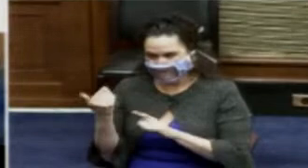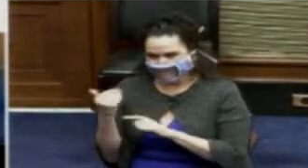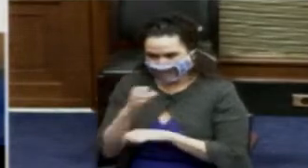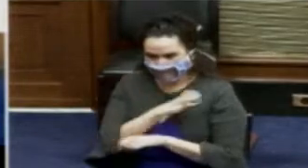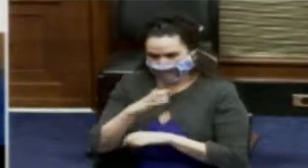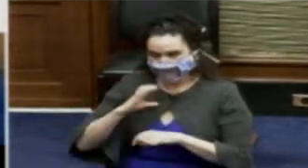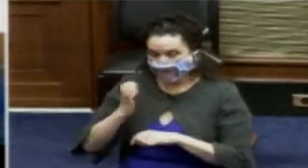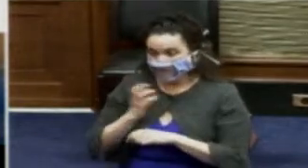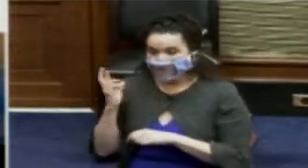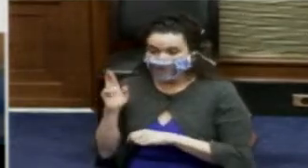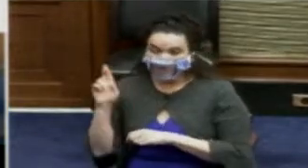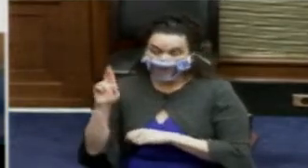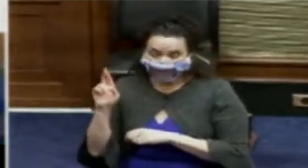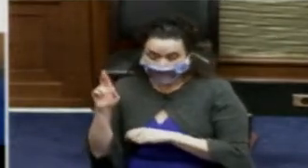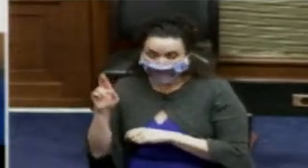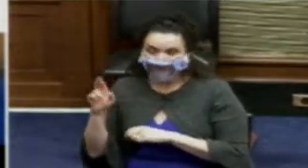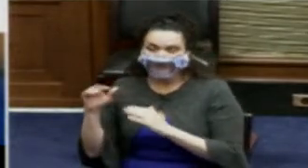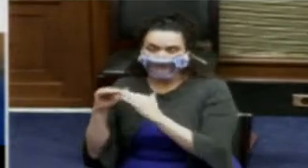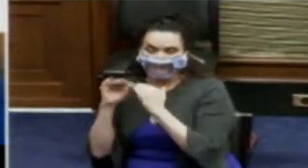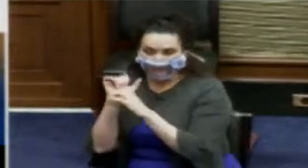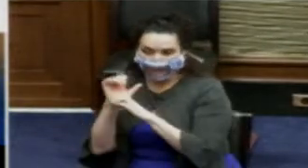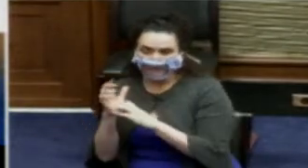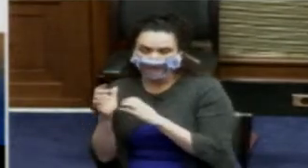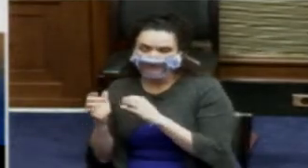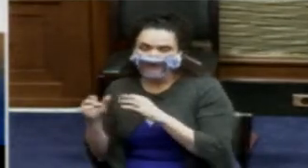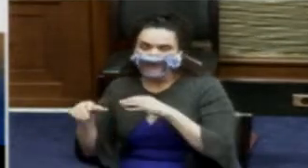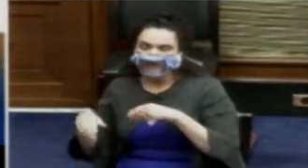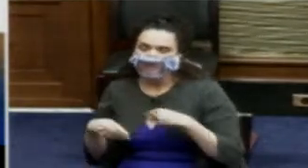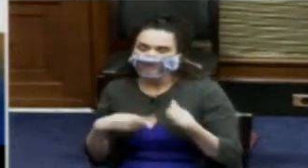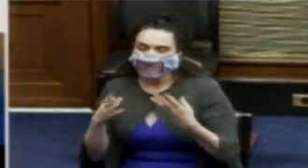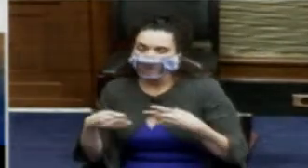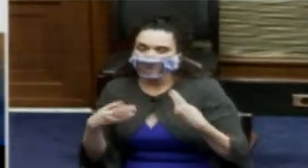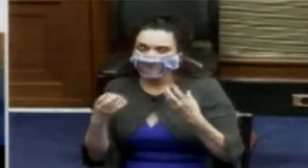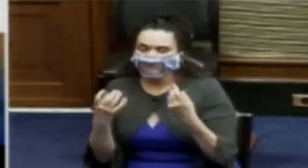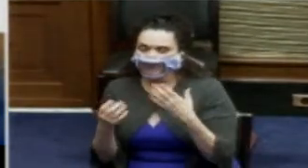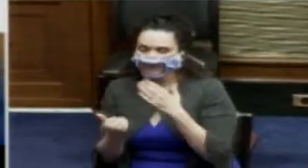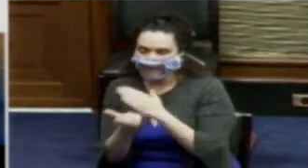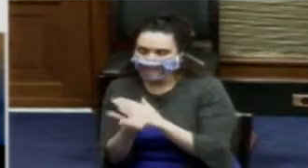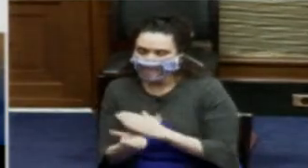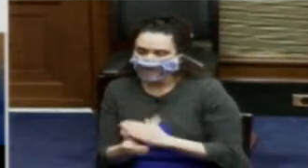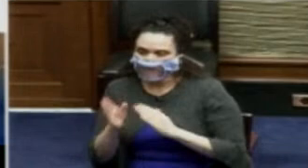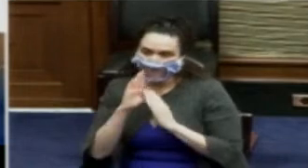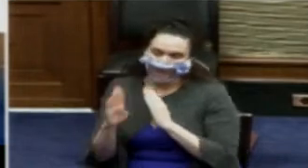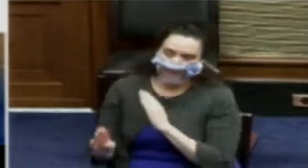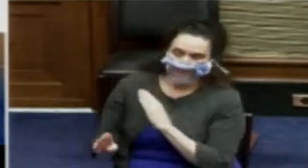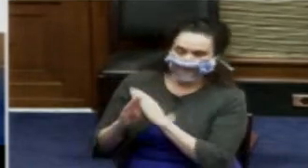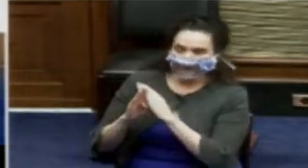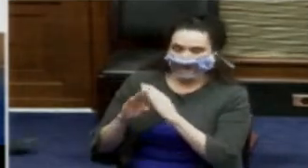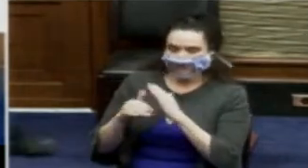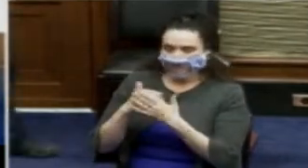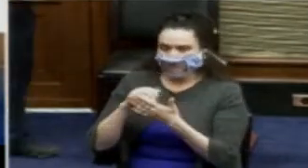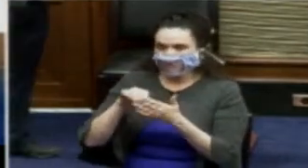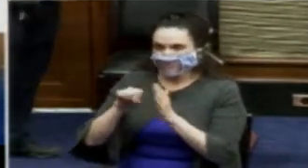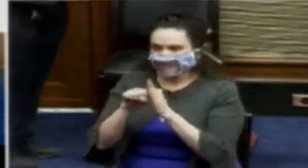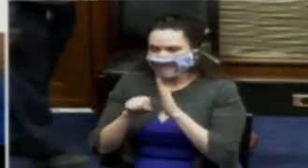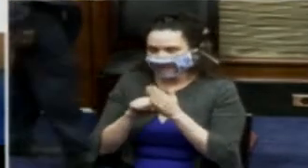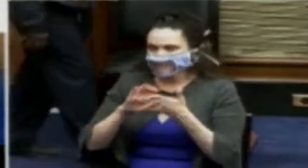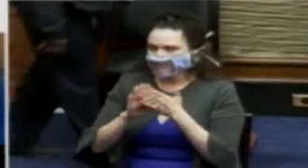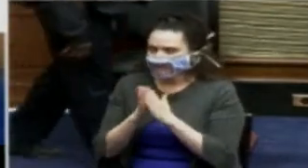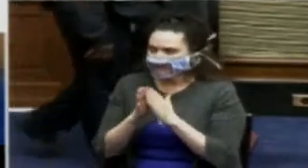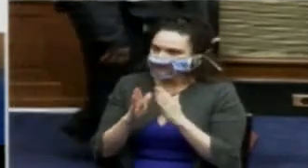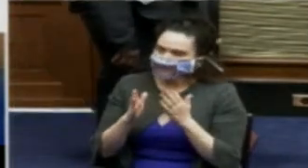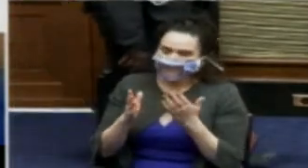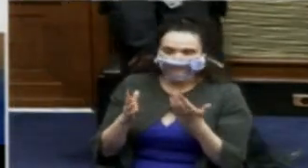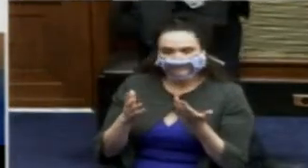many amendments that would have imposed policies on the new state as a condition of admission, including on guns, reproductive